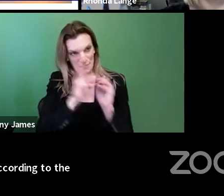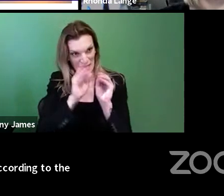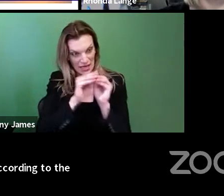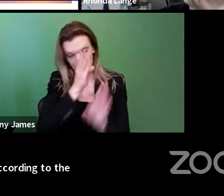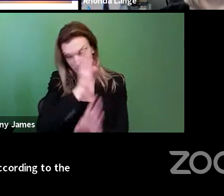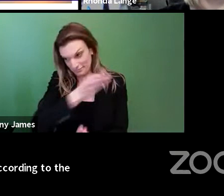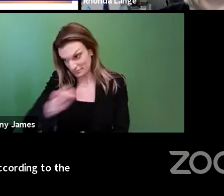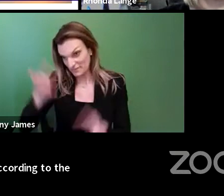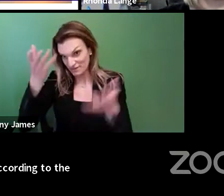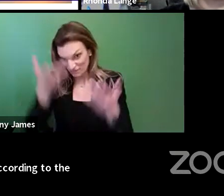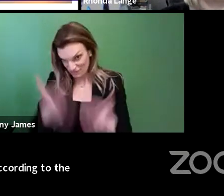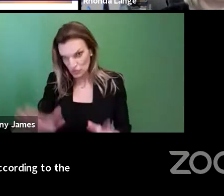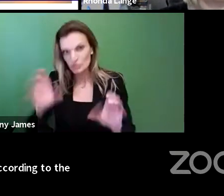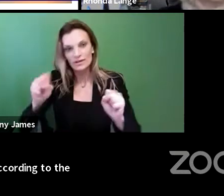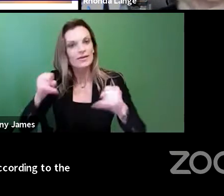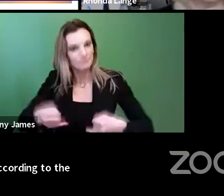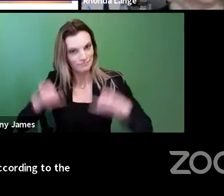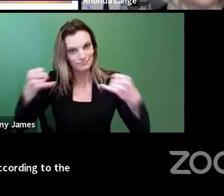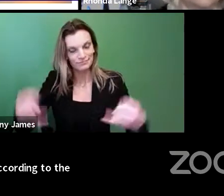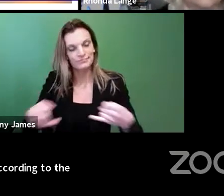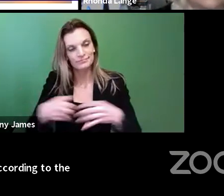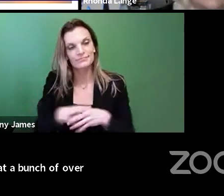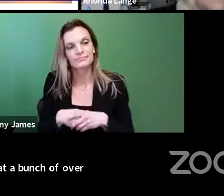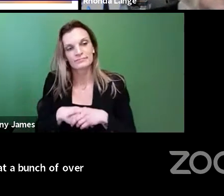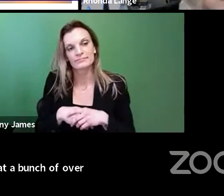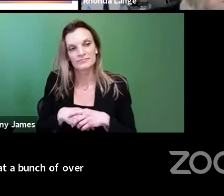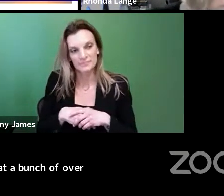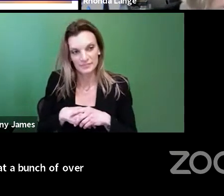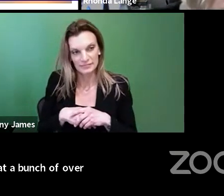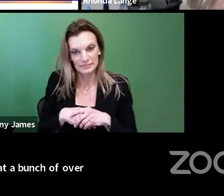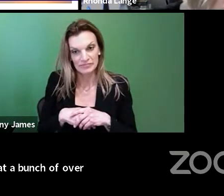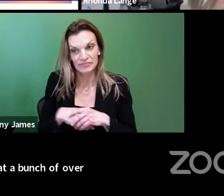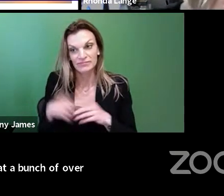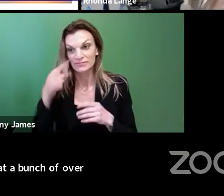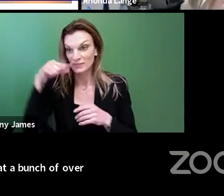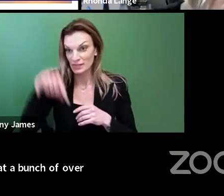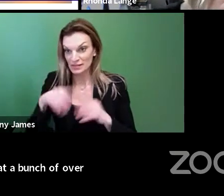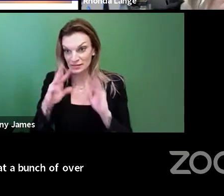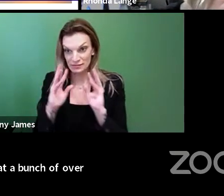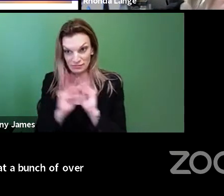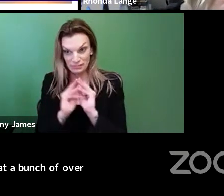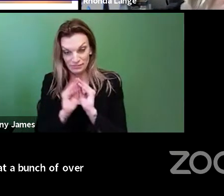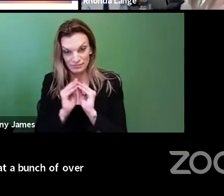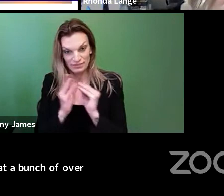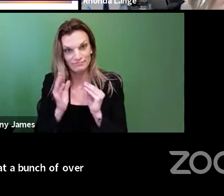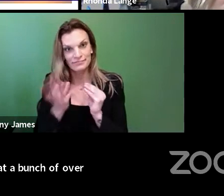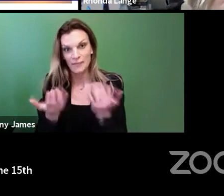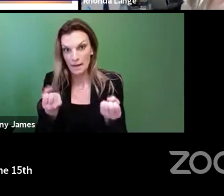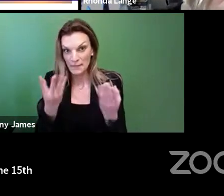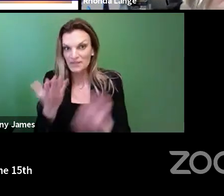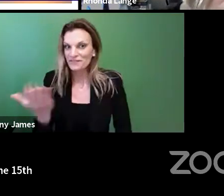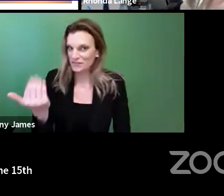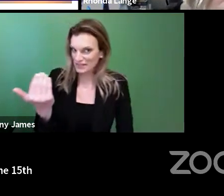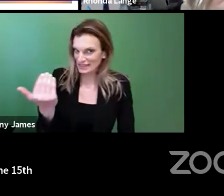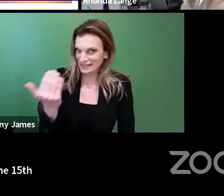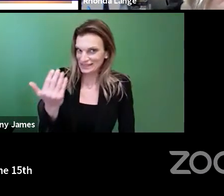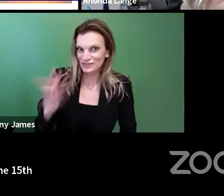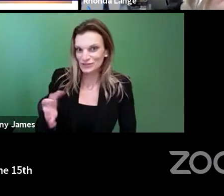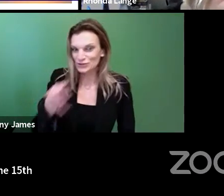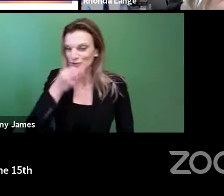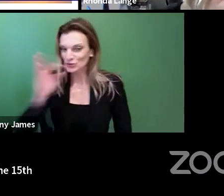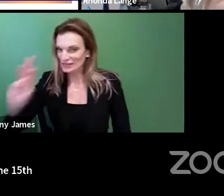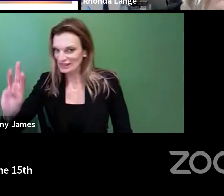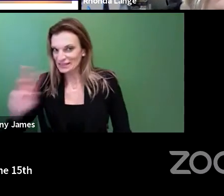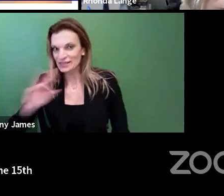bunch of overachievers. This is the 15th of our 16 public hearings that are being held across the state